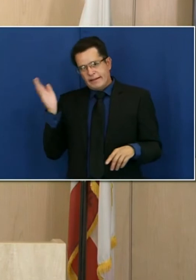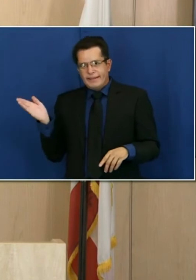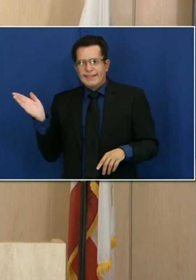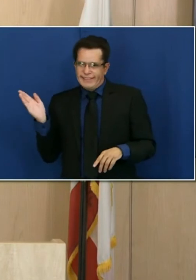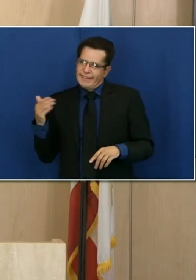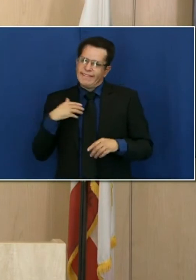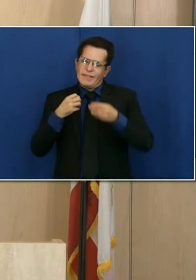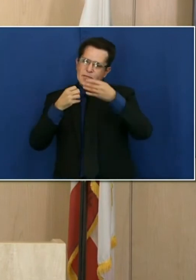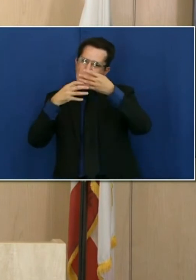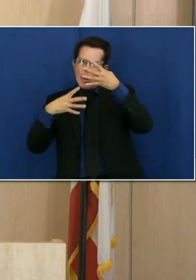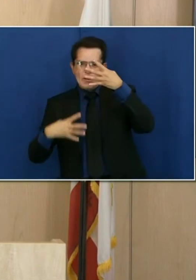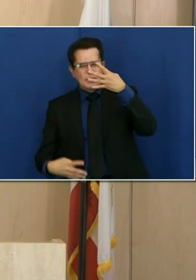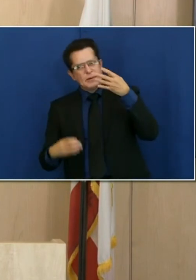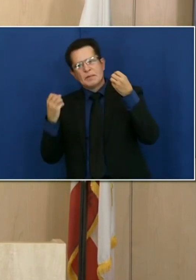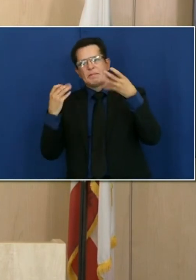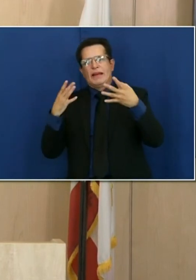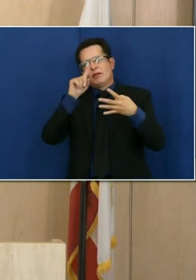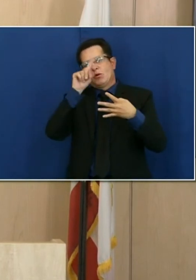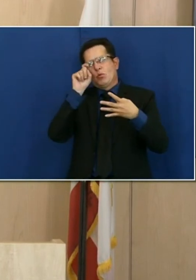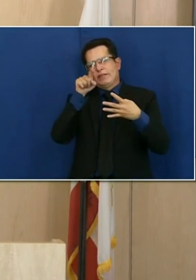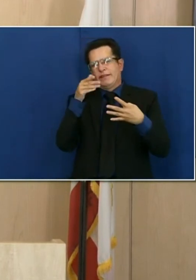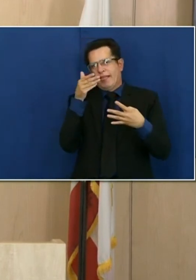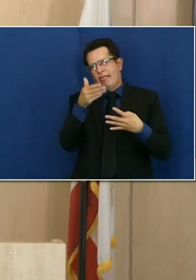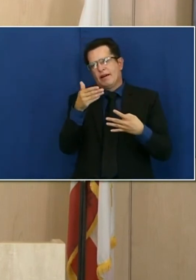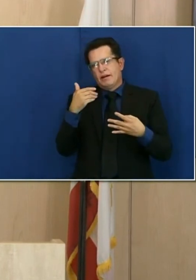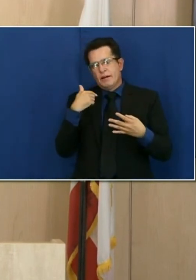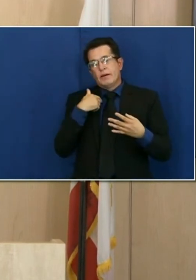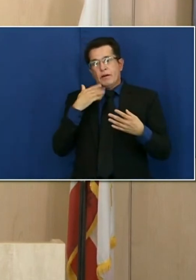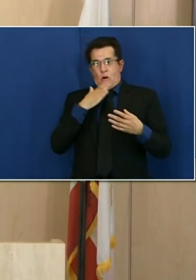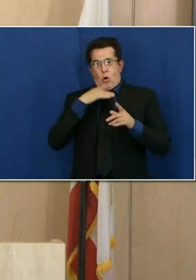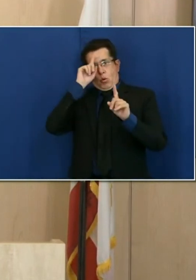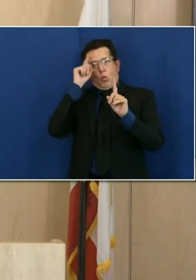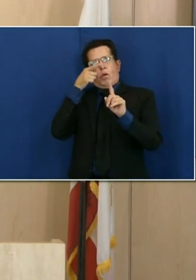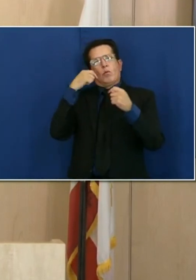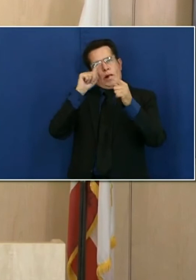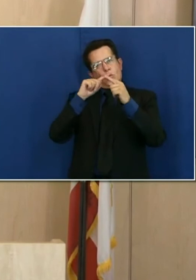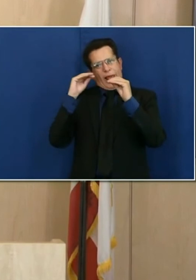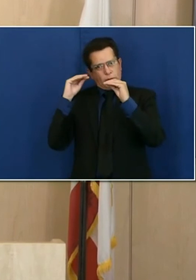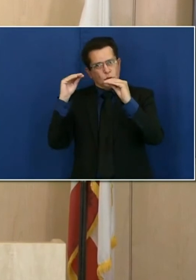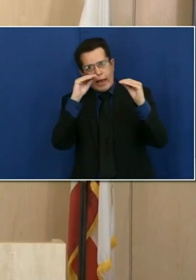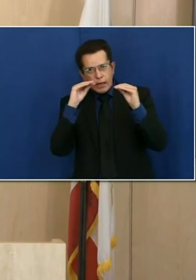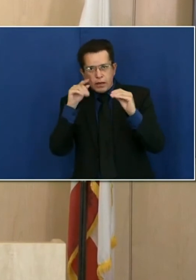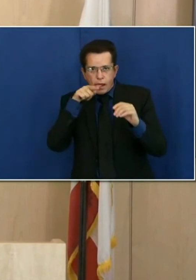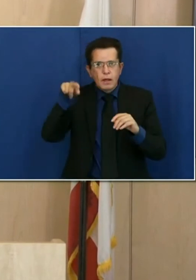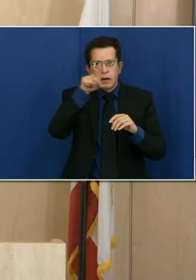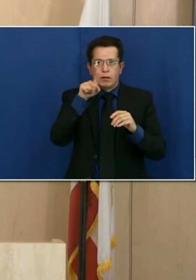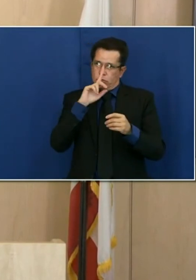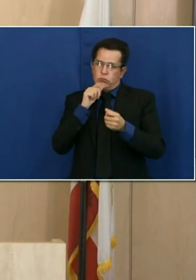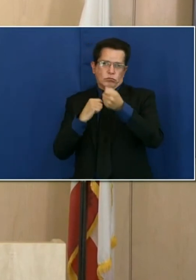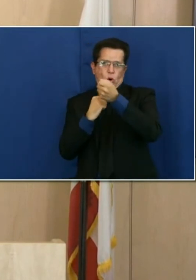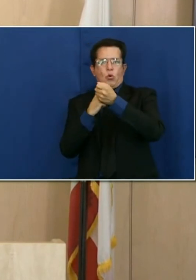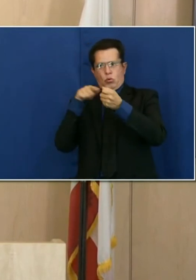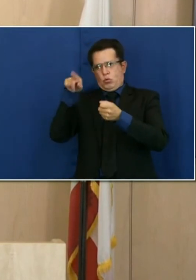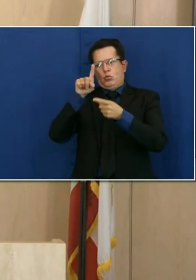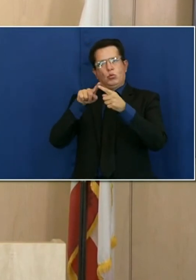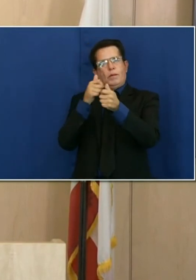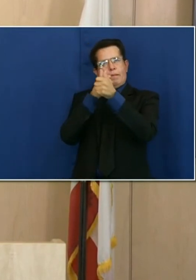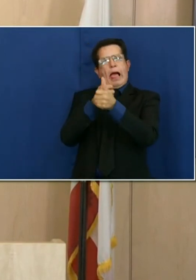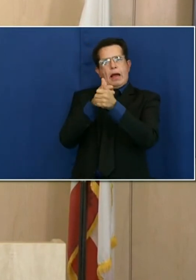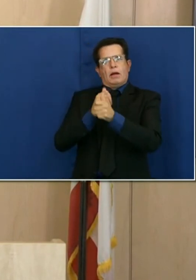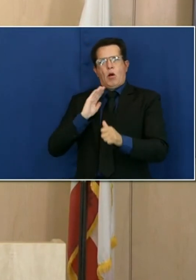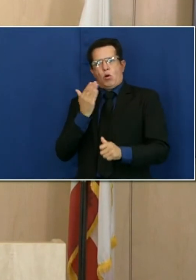respond to Yeah. all of them. Obviously, our goal up to this point has been to educate and to encourage people to comply with the public health orders. We